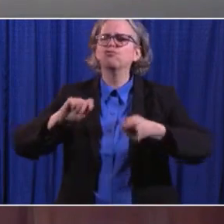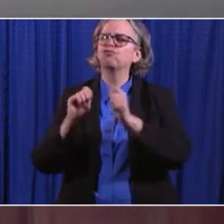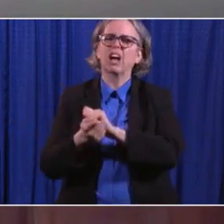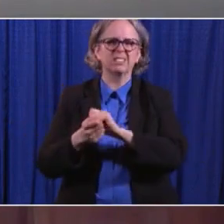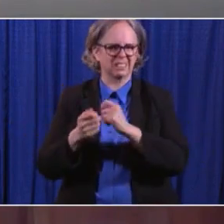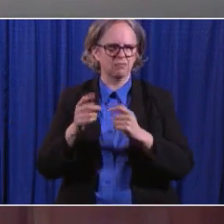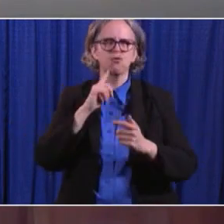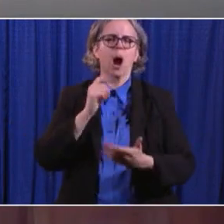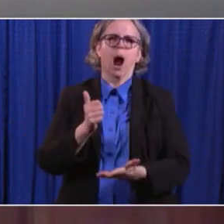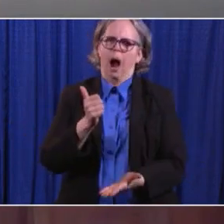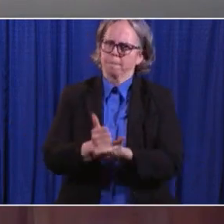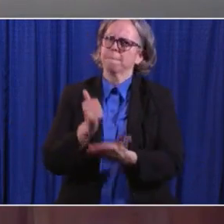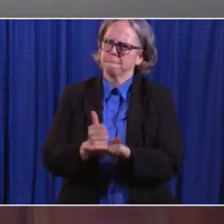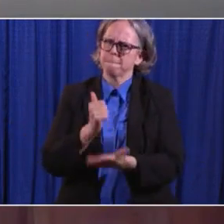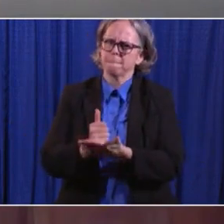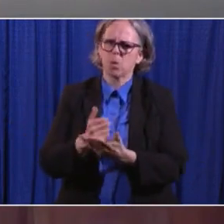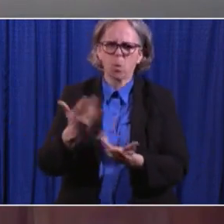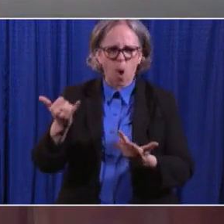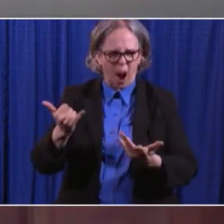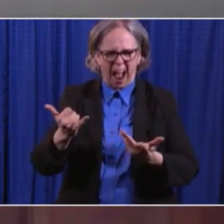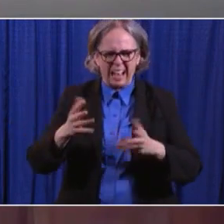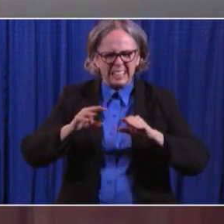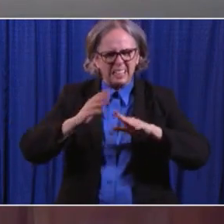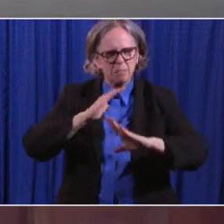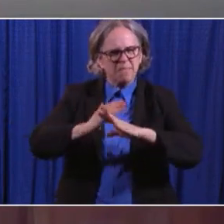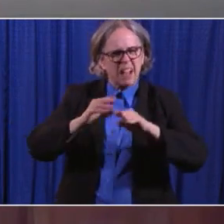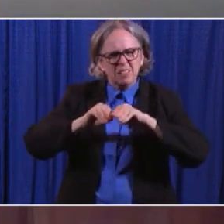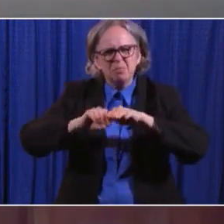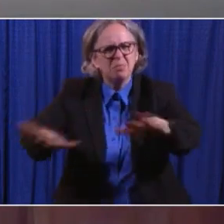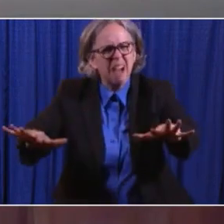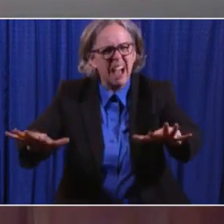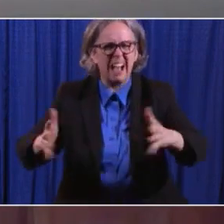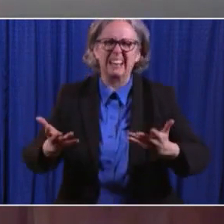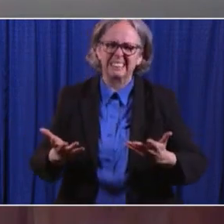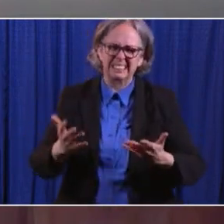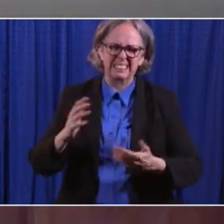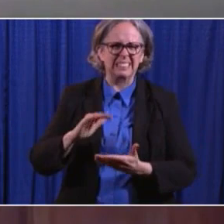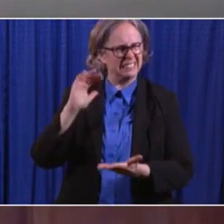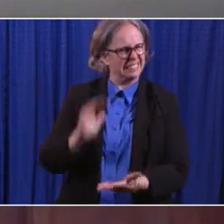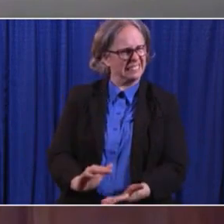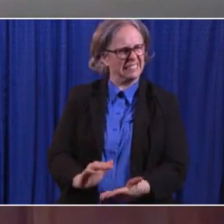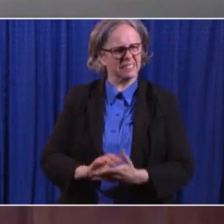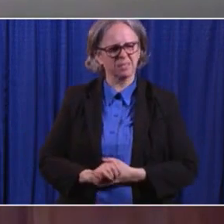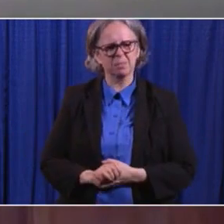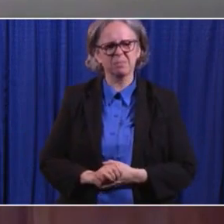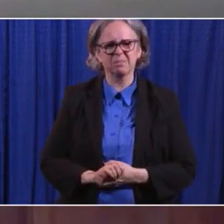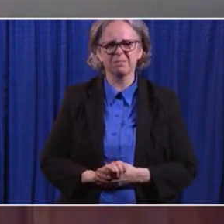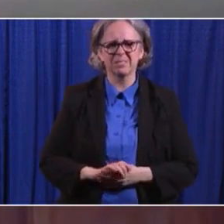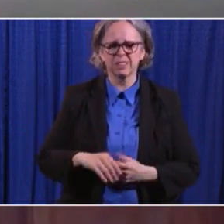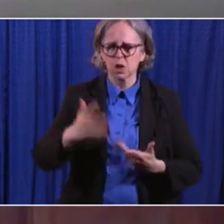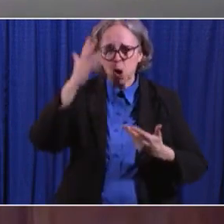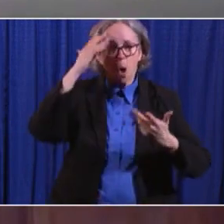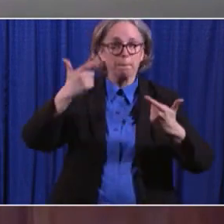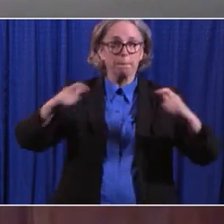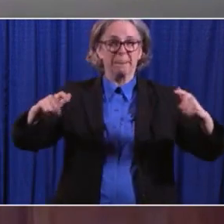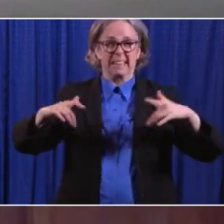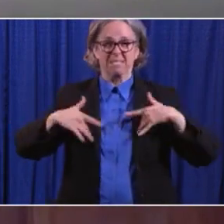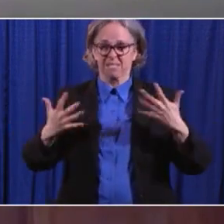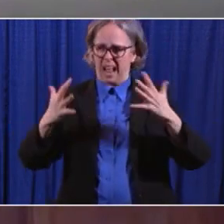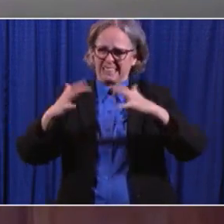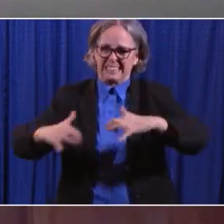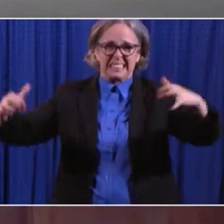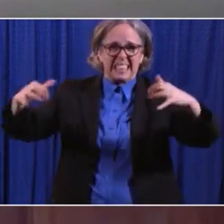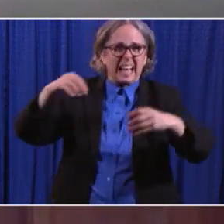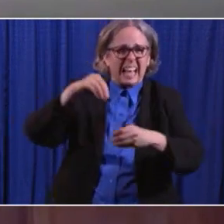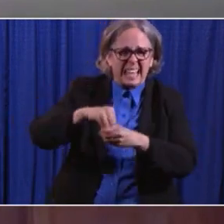virus. There'll still be a limitation on the maximum number of spectators in attendance at indoor facilities, and that's with